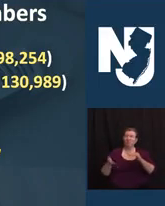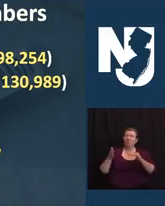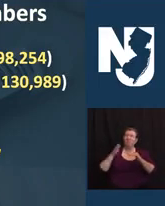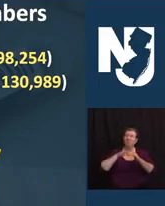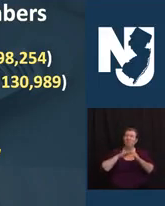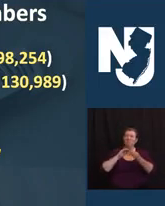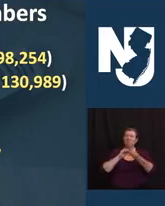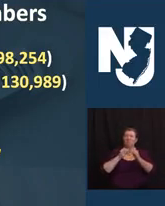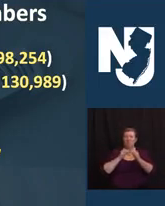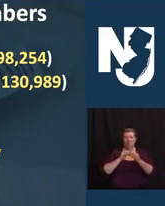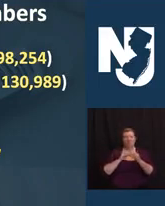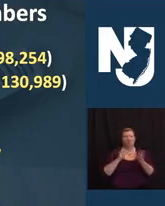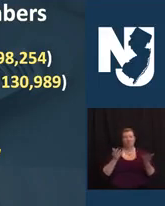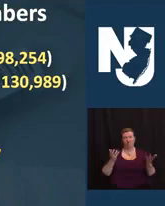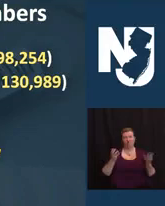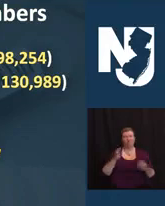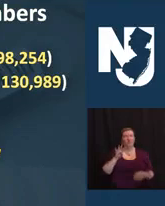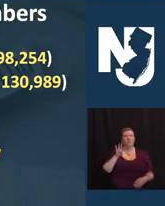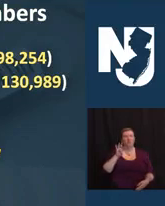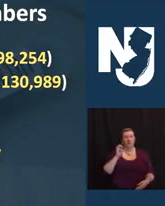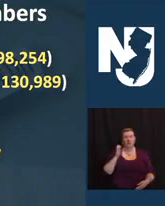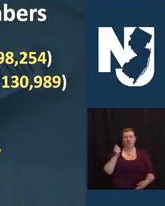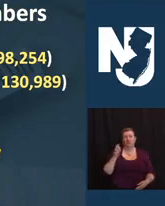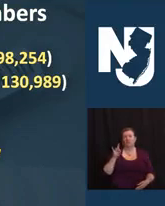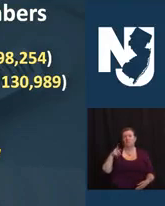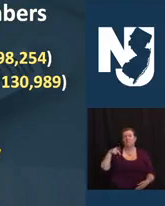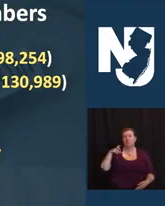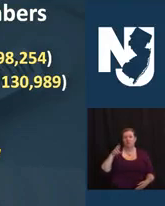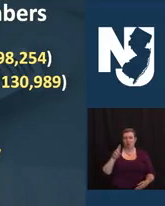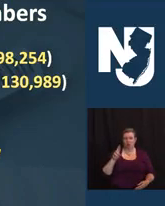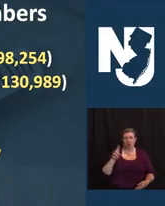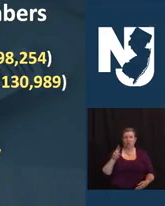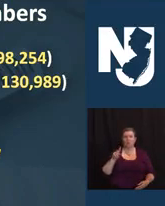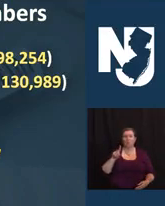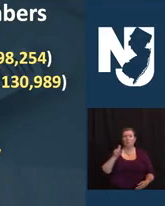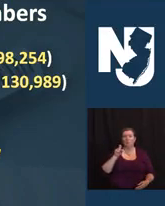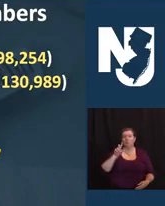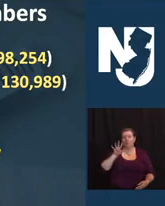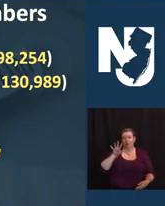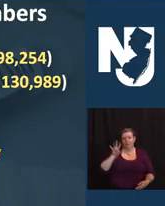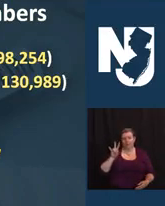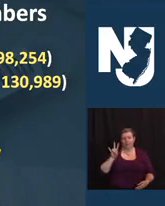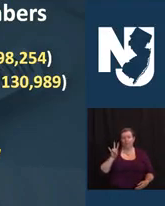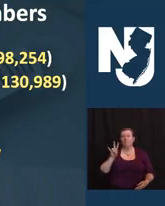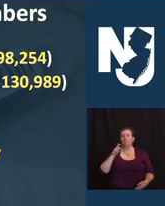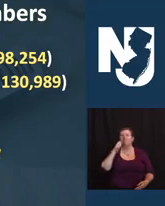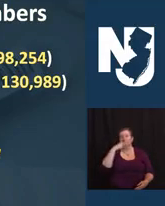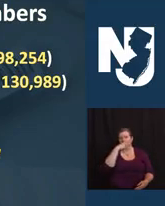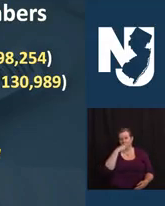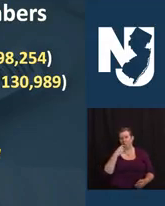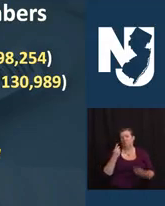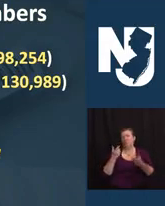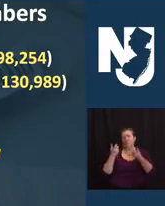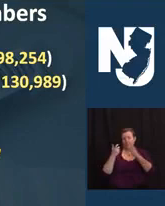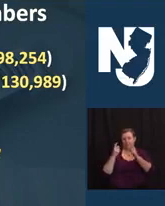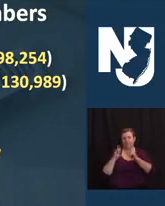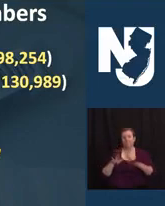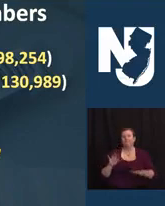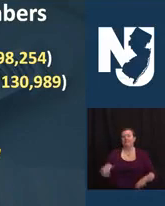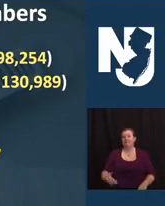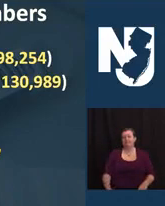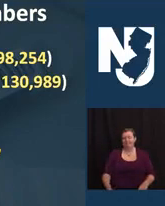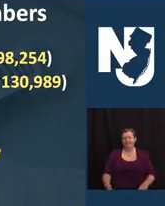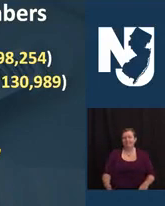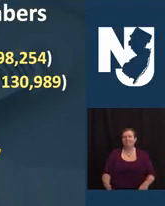of 418 PCR and 157 antigen tests per day. But again, and I cannot